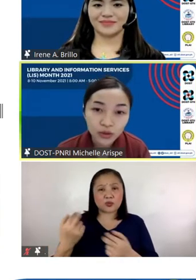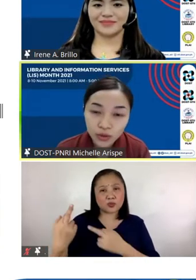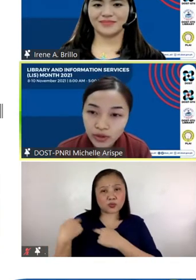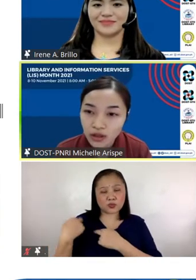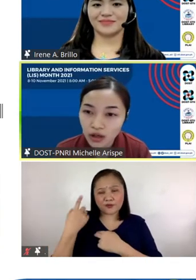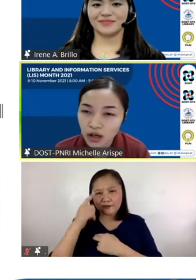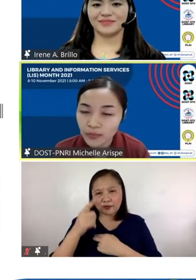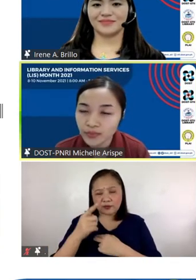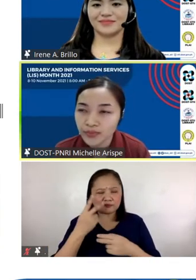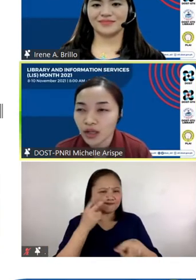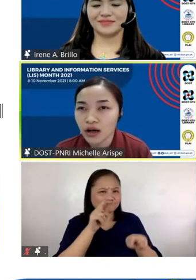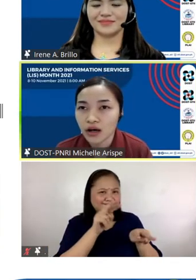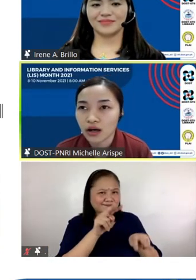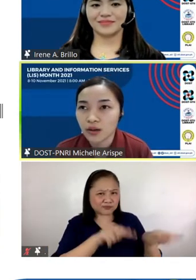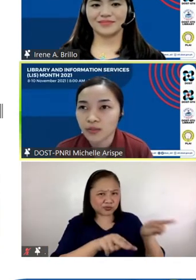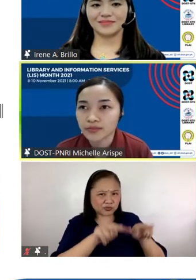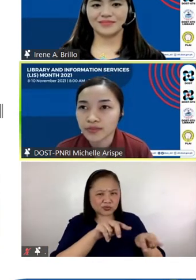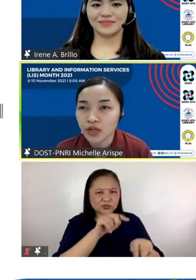look into the